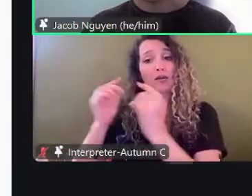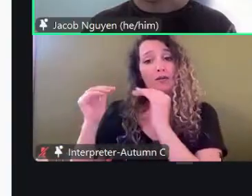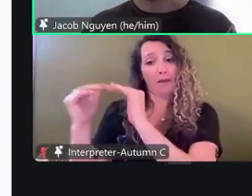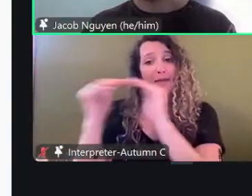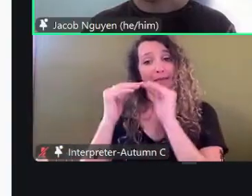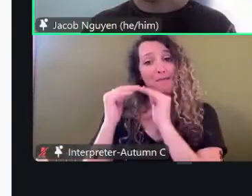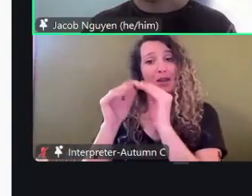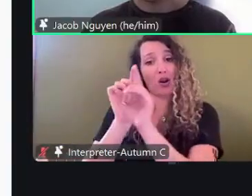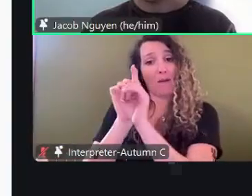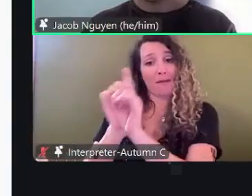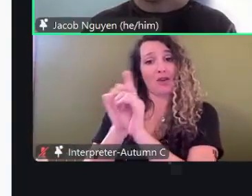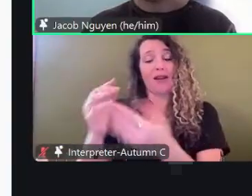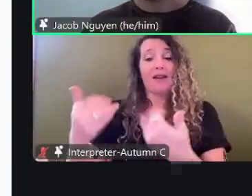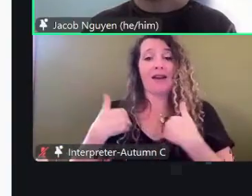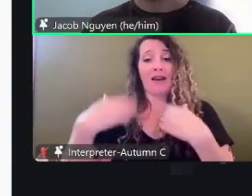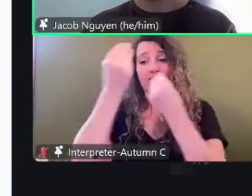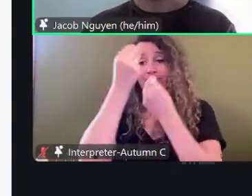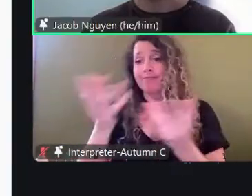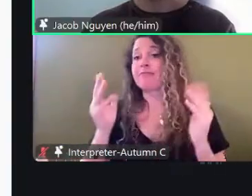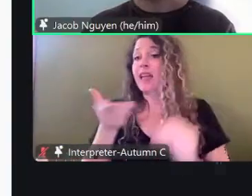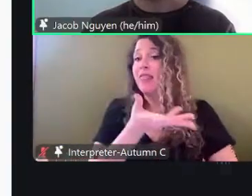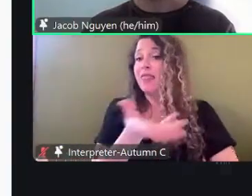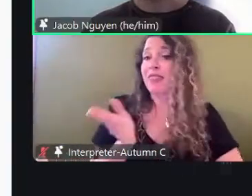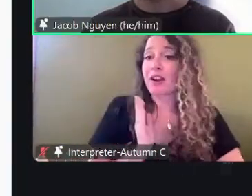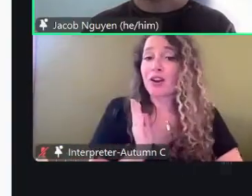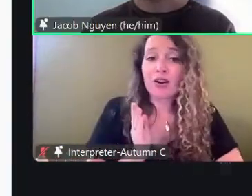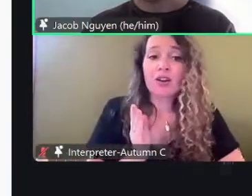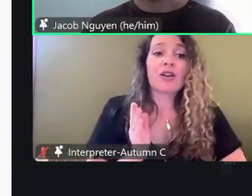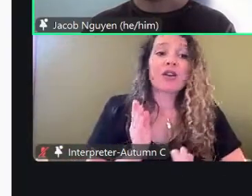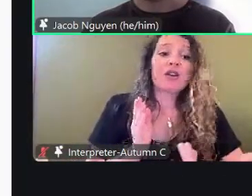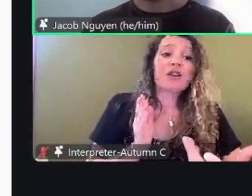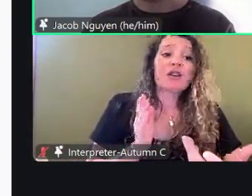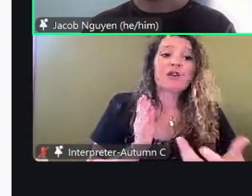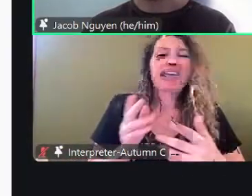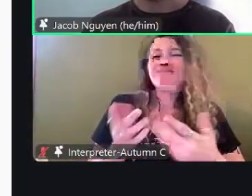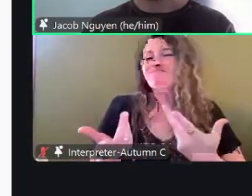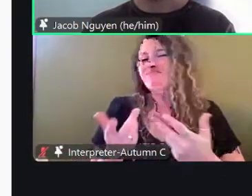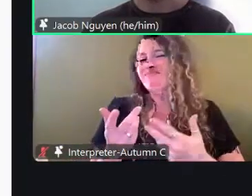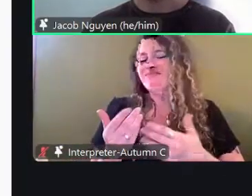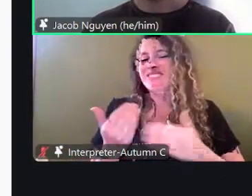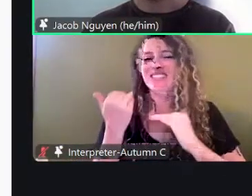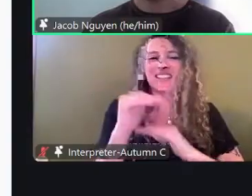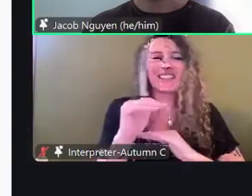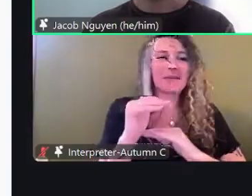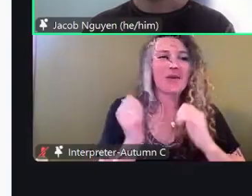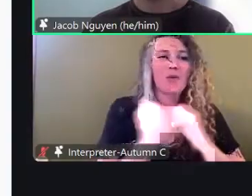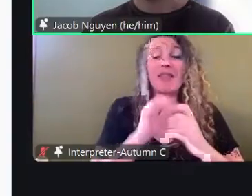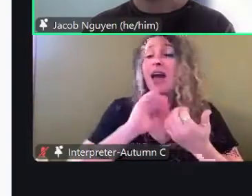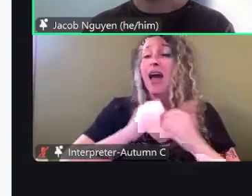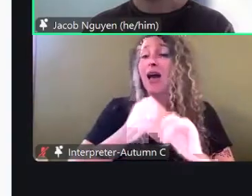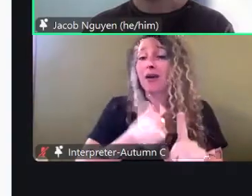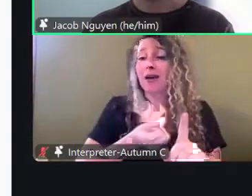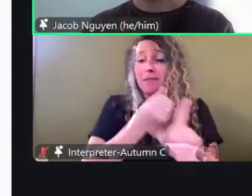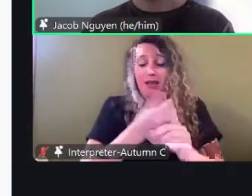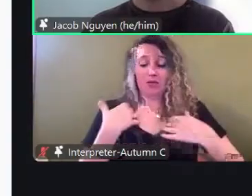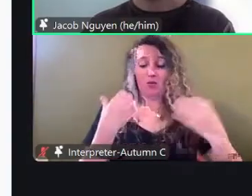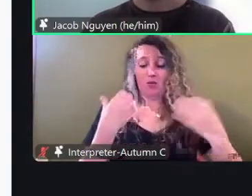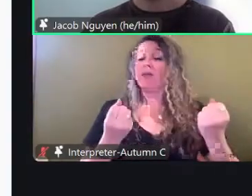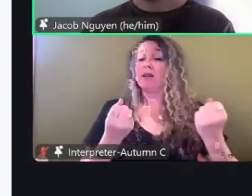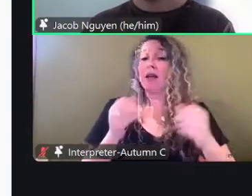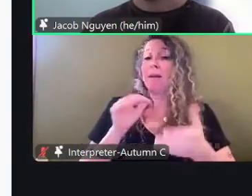There is data out there, but there's minimal data specifically with how it impacts belonging and wellness among medical students on